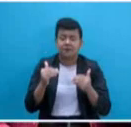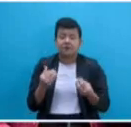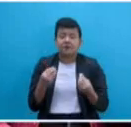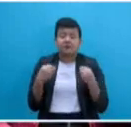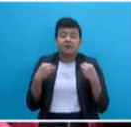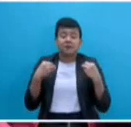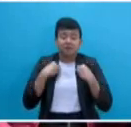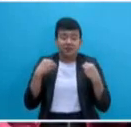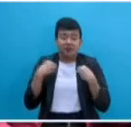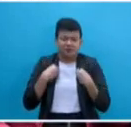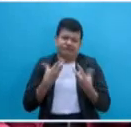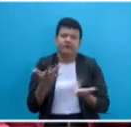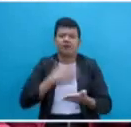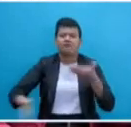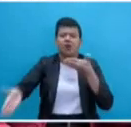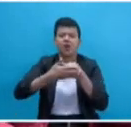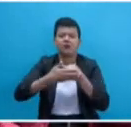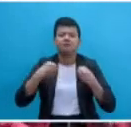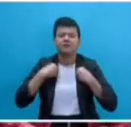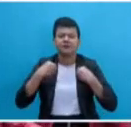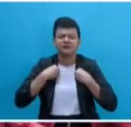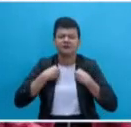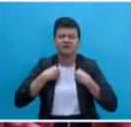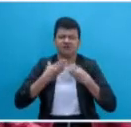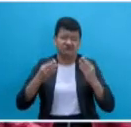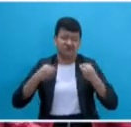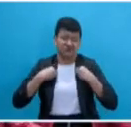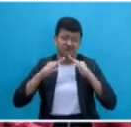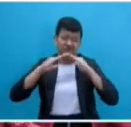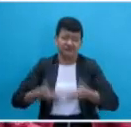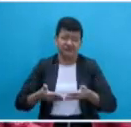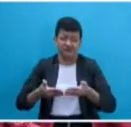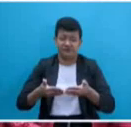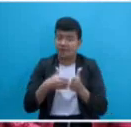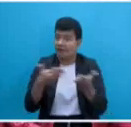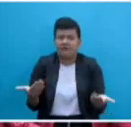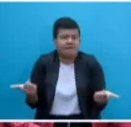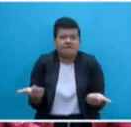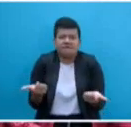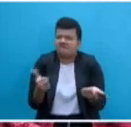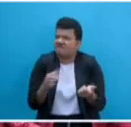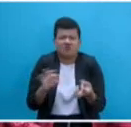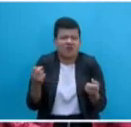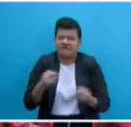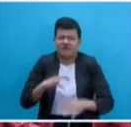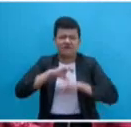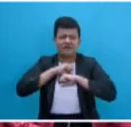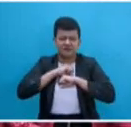Mr. Speaker, indicating a lack of confidence in the government. The sugar